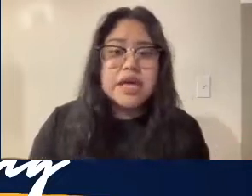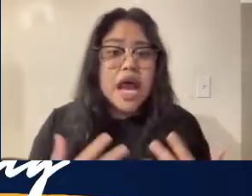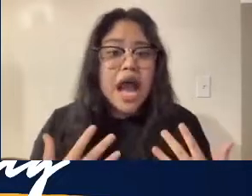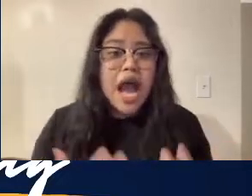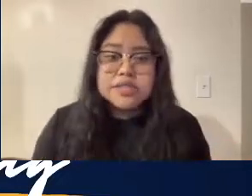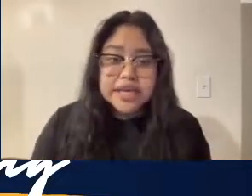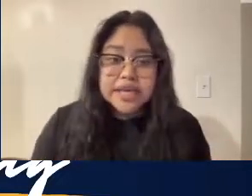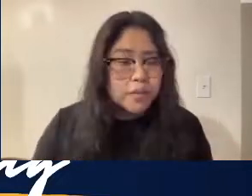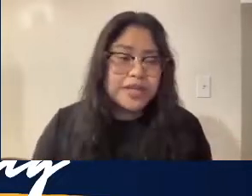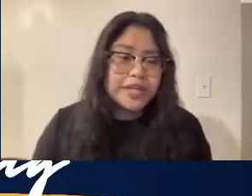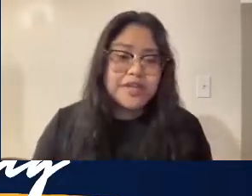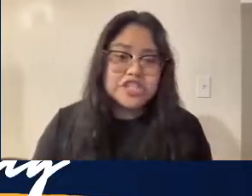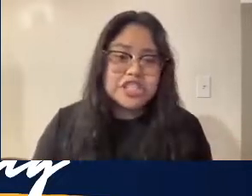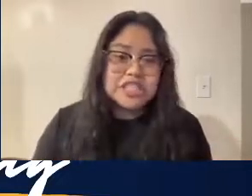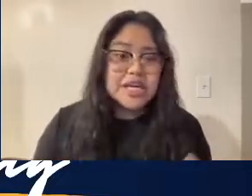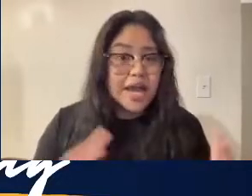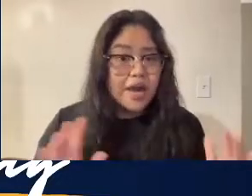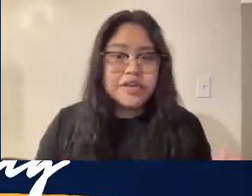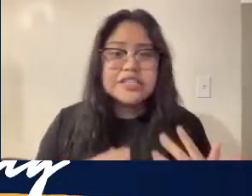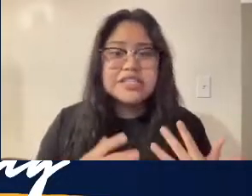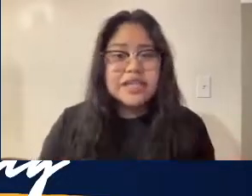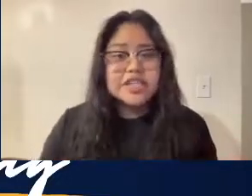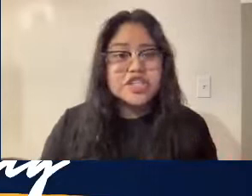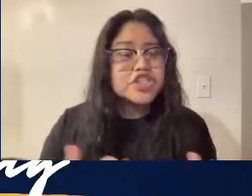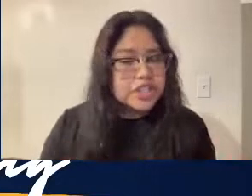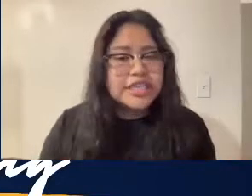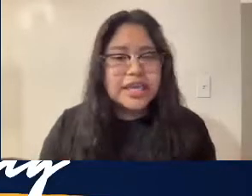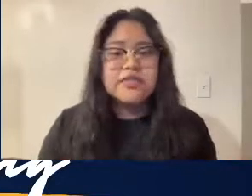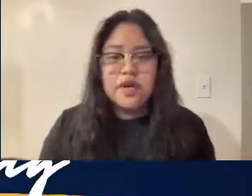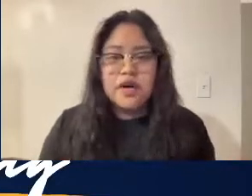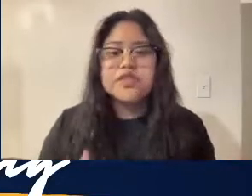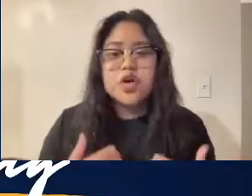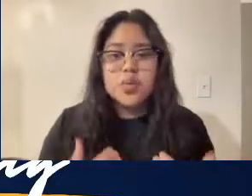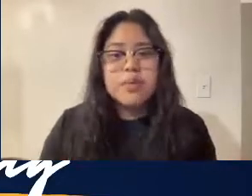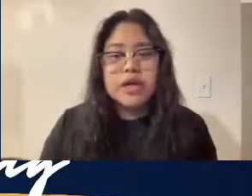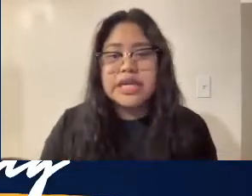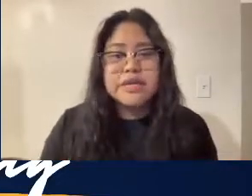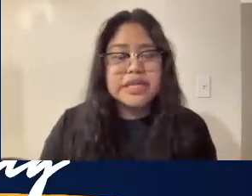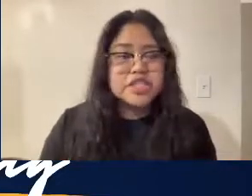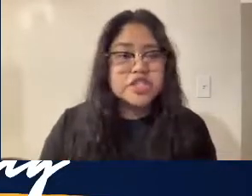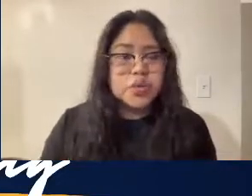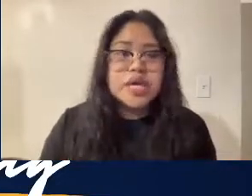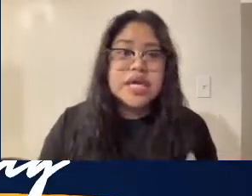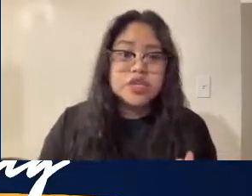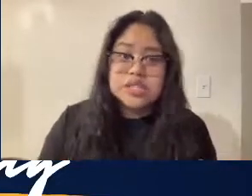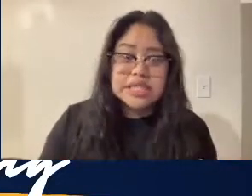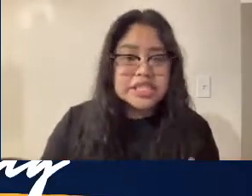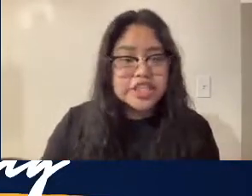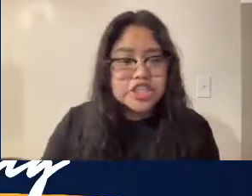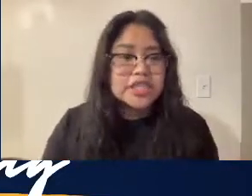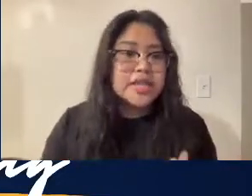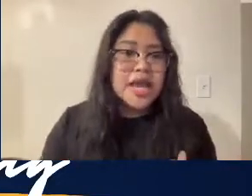right? Outside of the party convention, however, delegates should get involved with party committees to